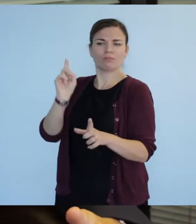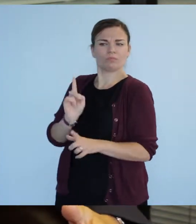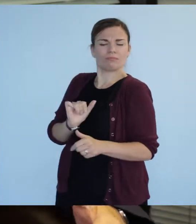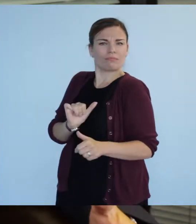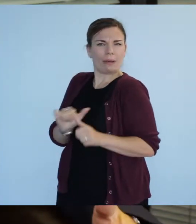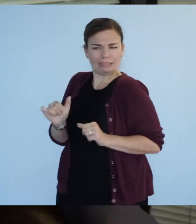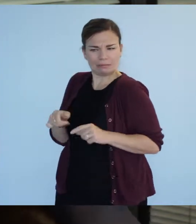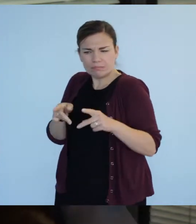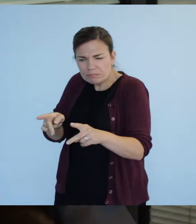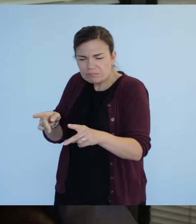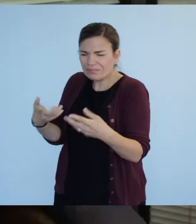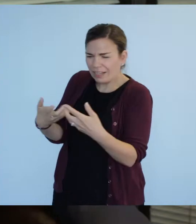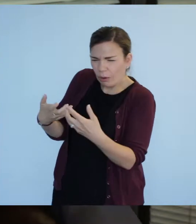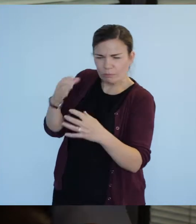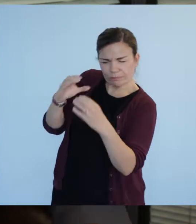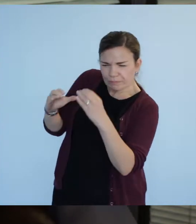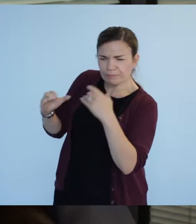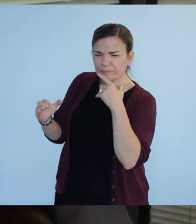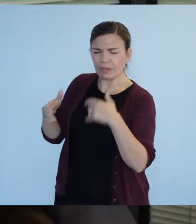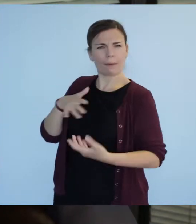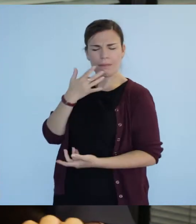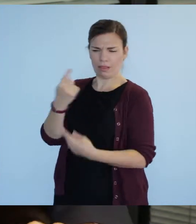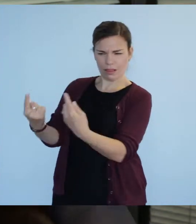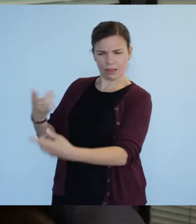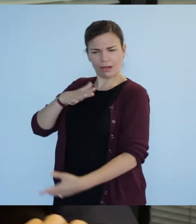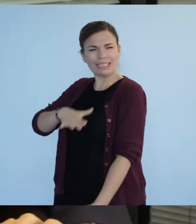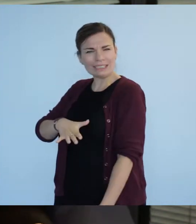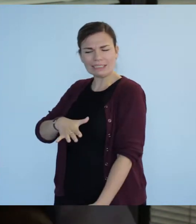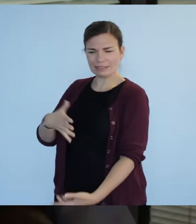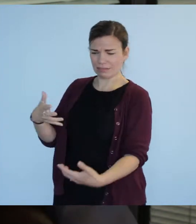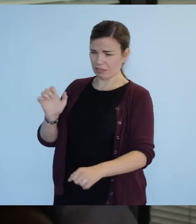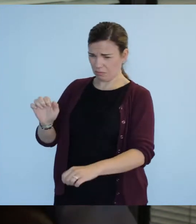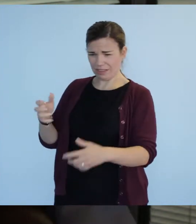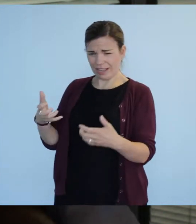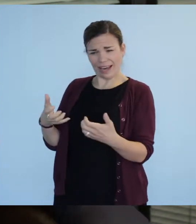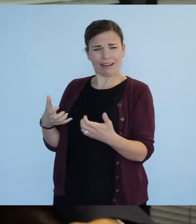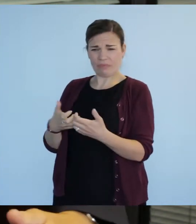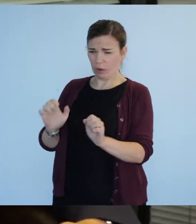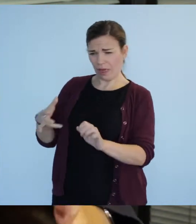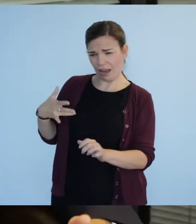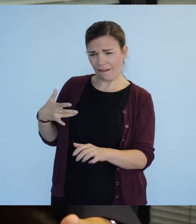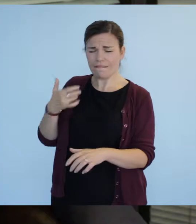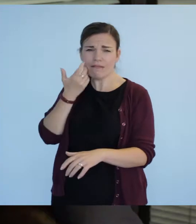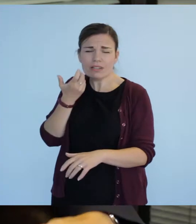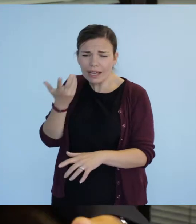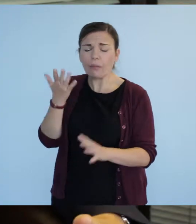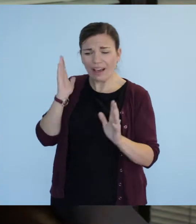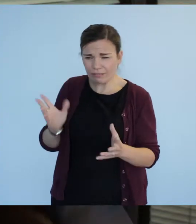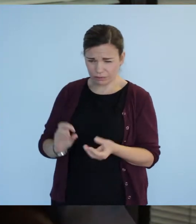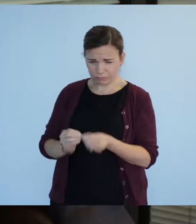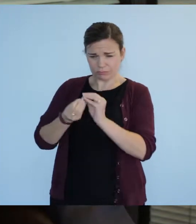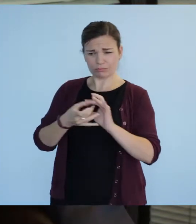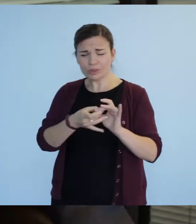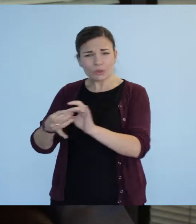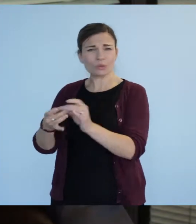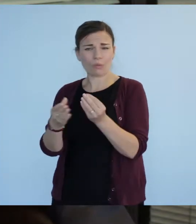to communicate the needs that people have in a way that they live with on a daily basis without co-designing that,